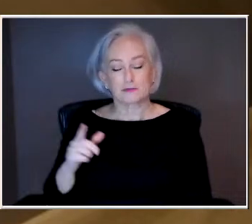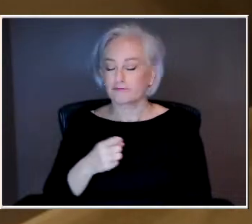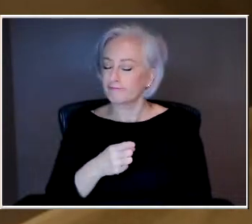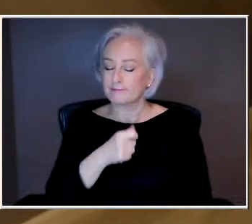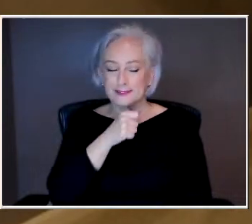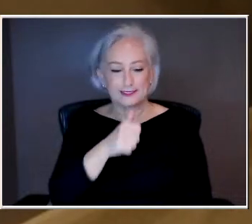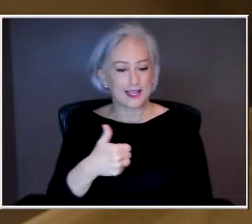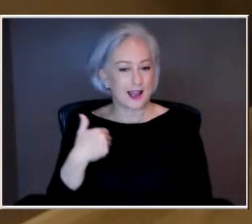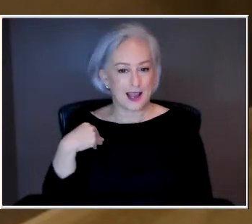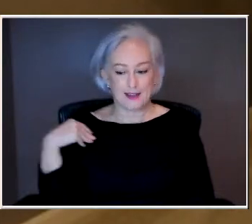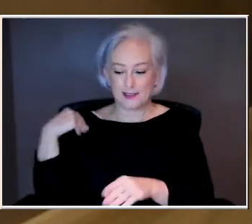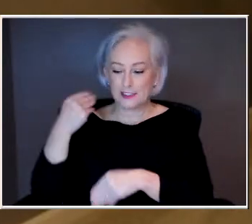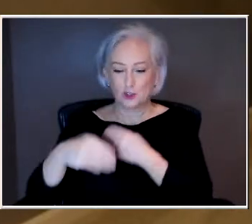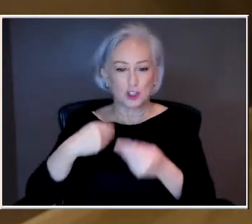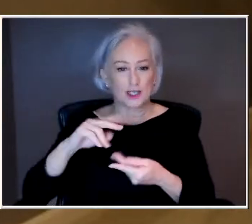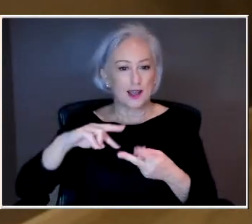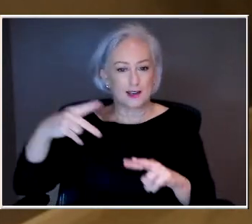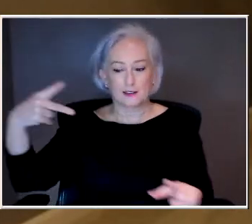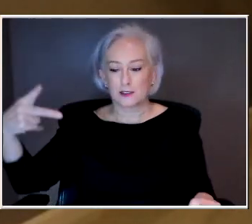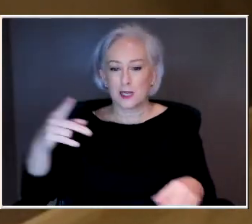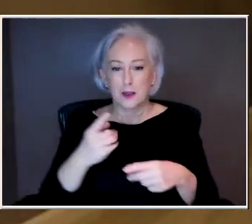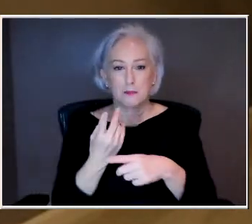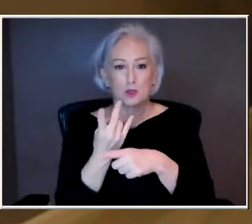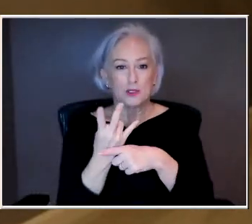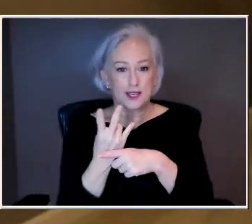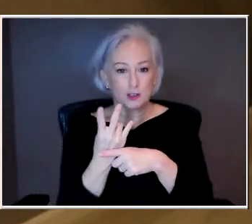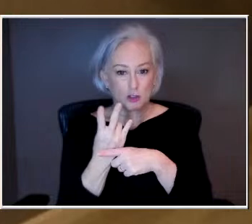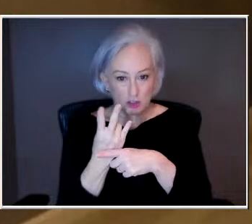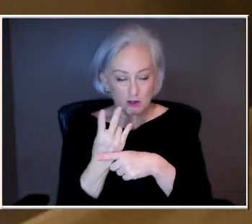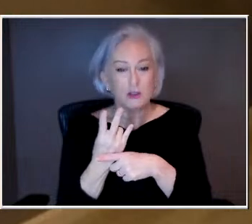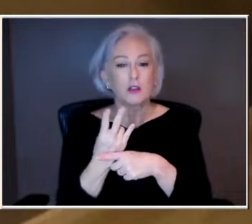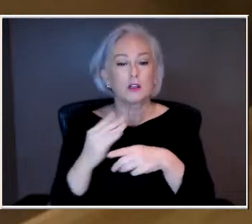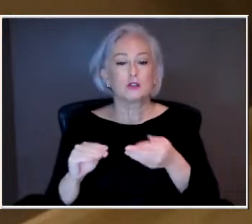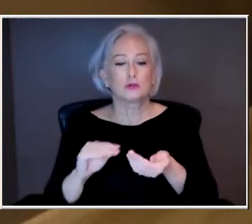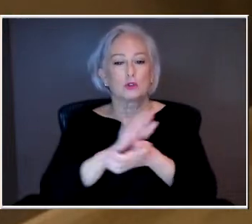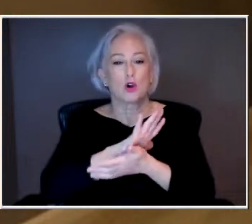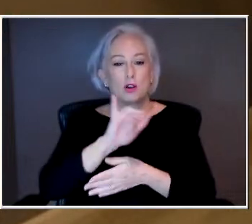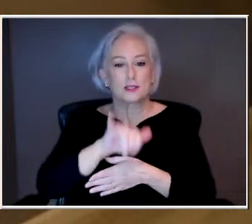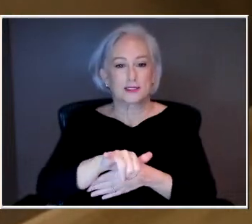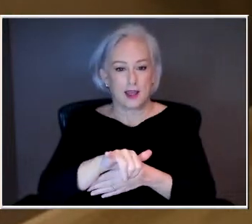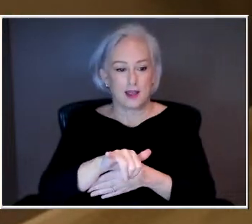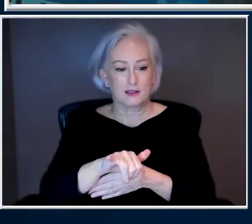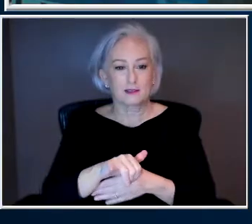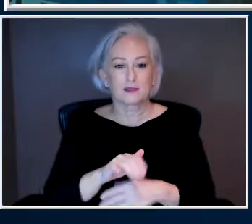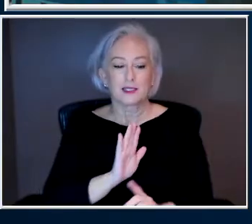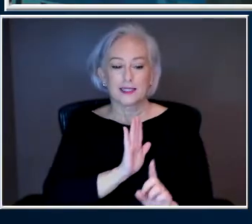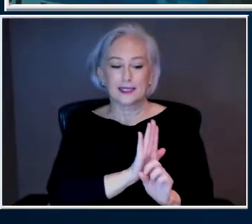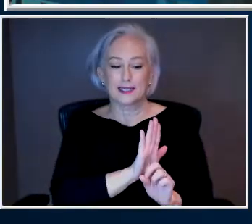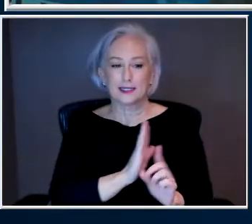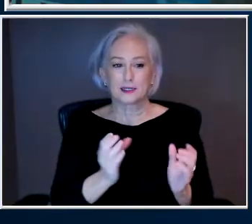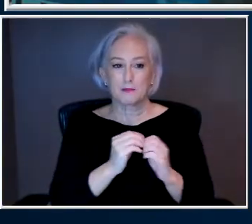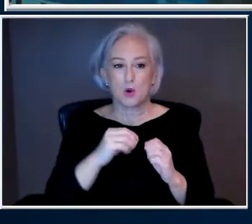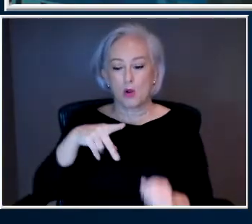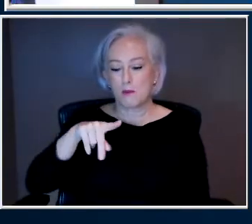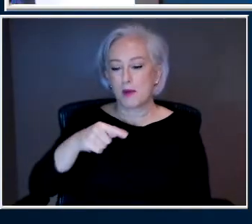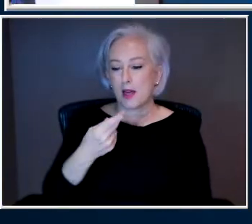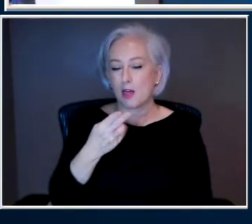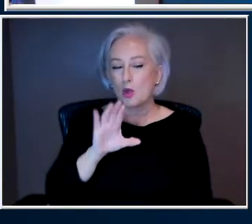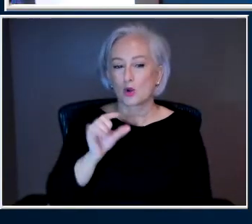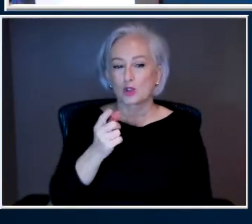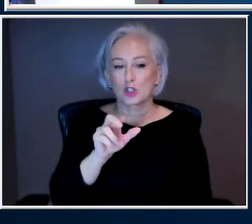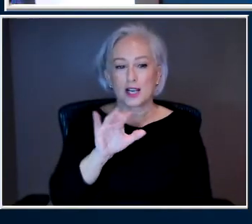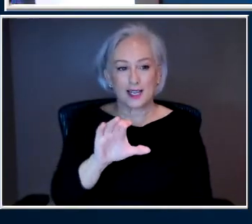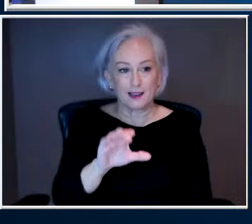any underlying genetic mutation that would be disease-causing or pathogenic. Just the cards that you were